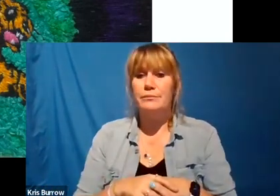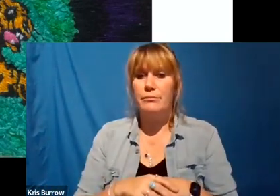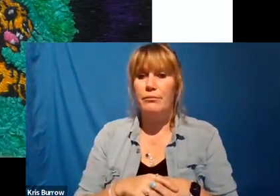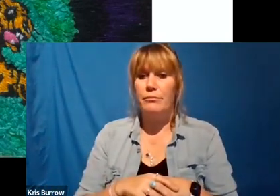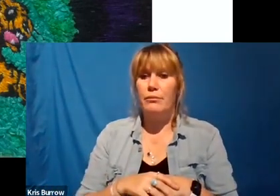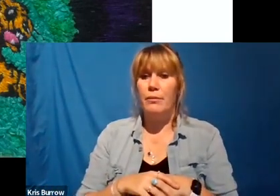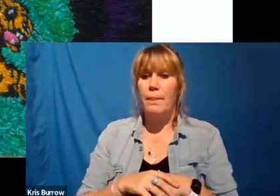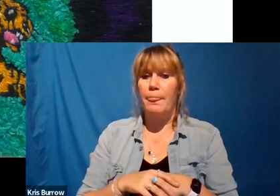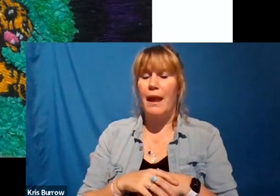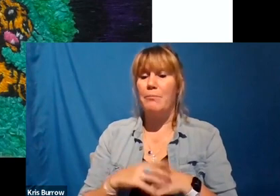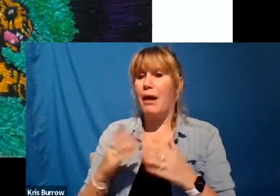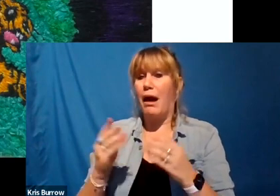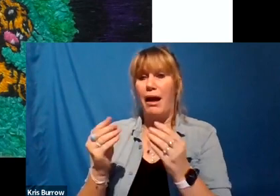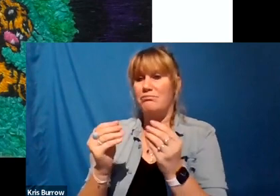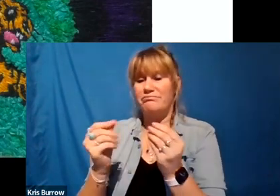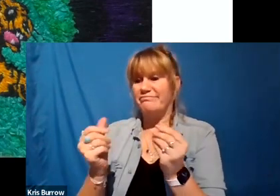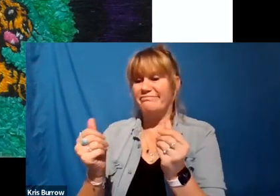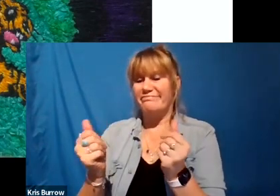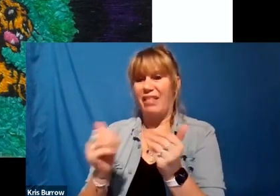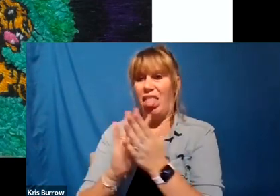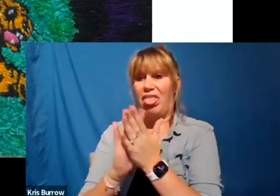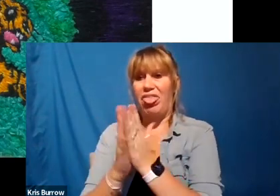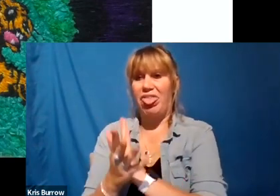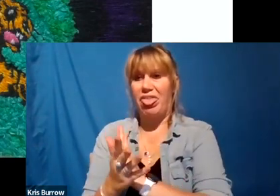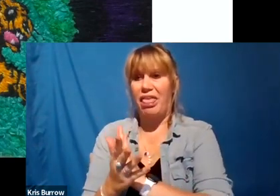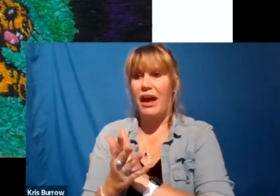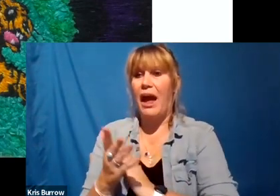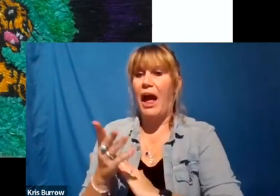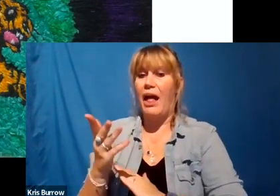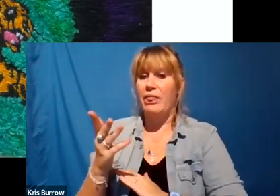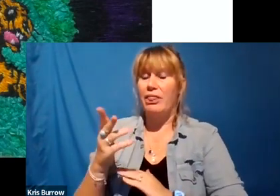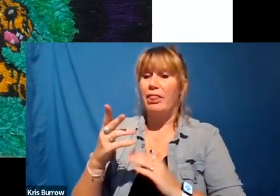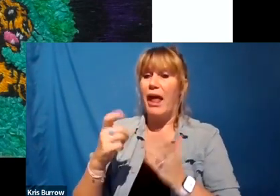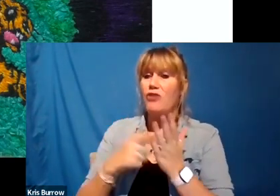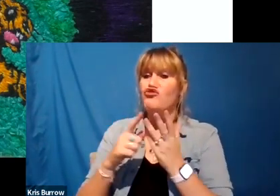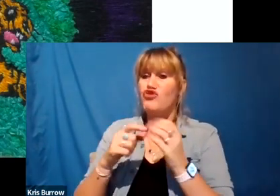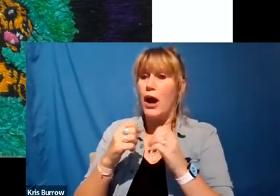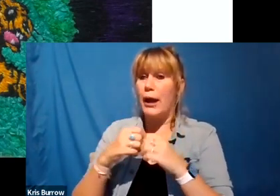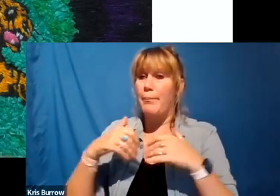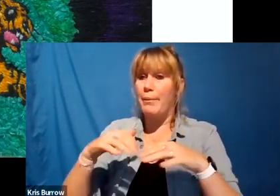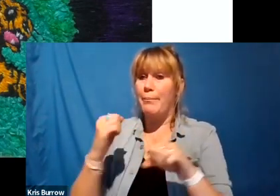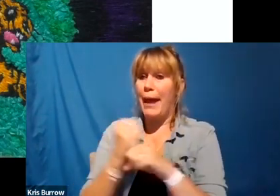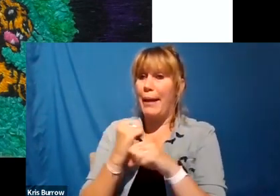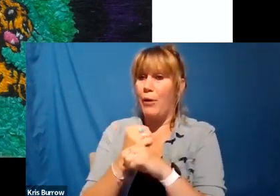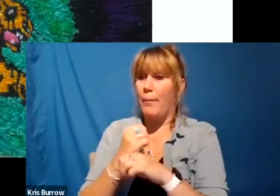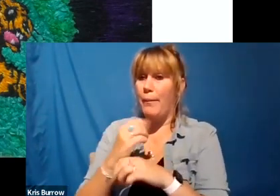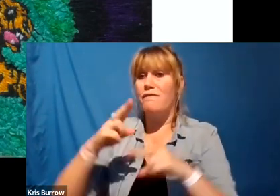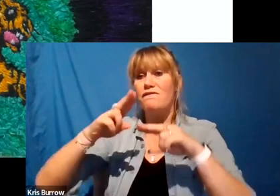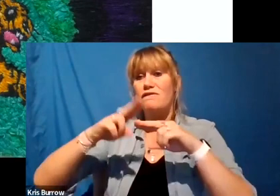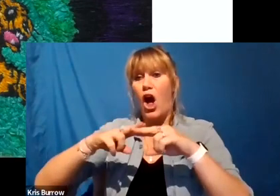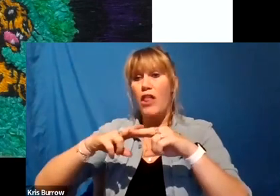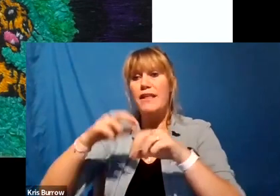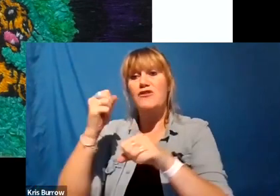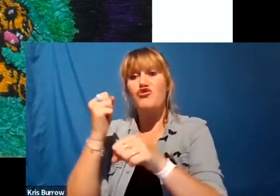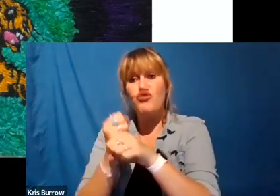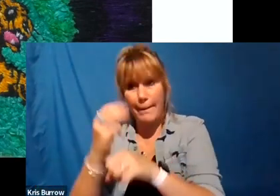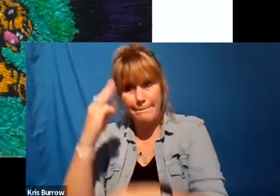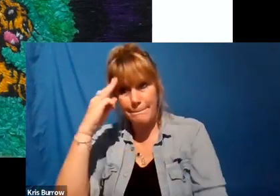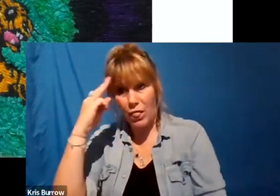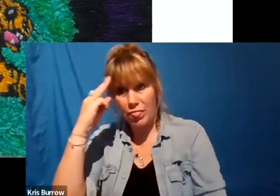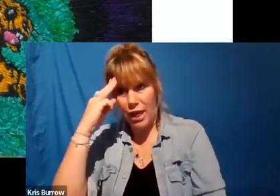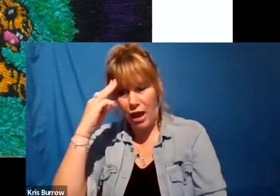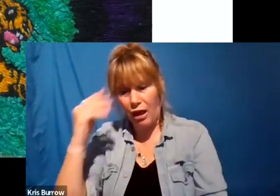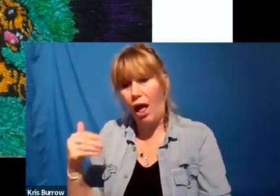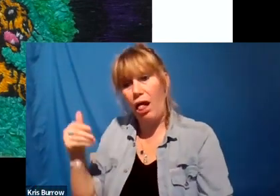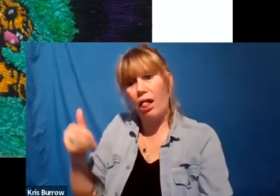bits. And that rug had been made by my dad's grandmother. So it's sort